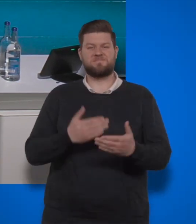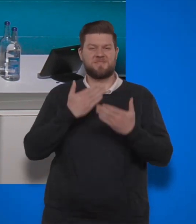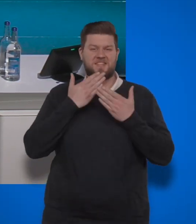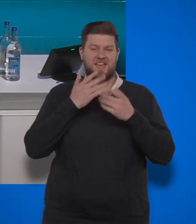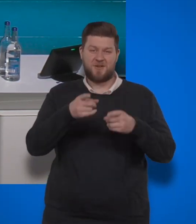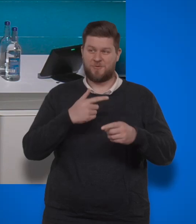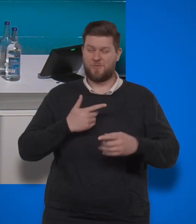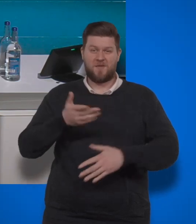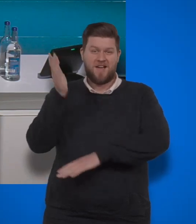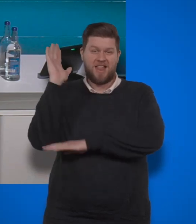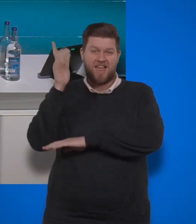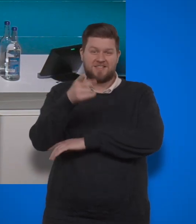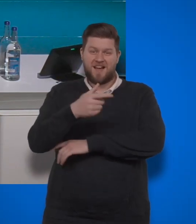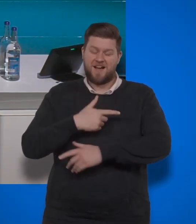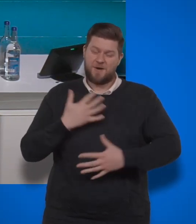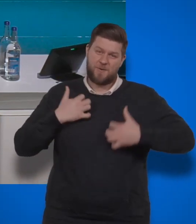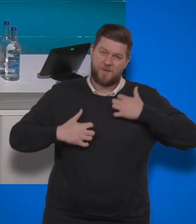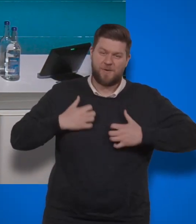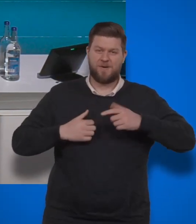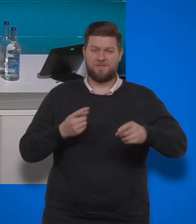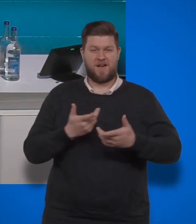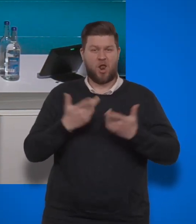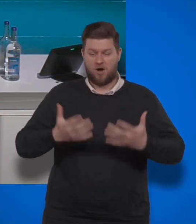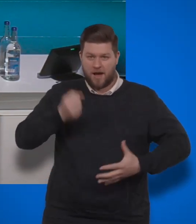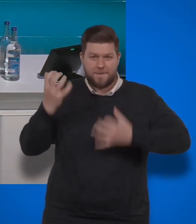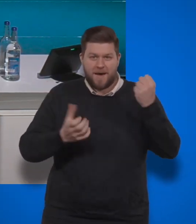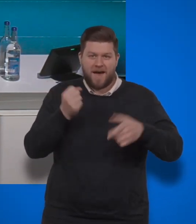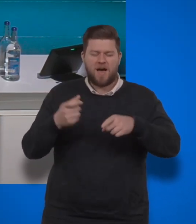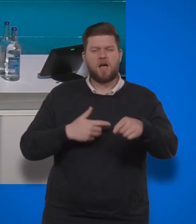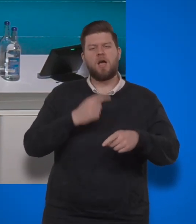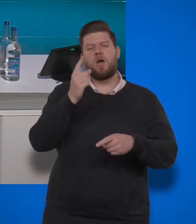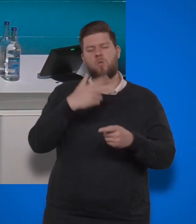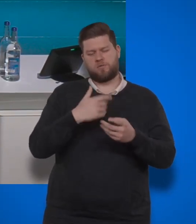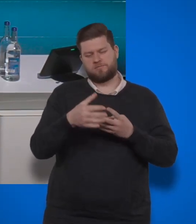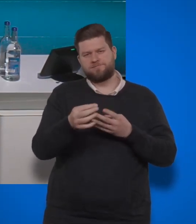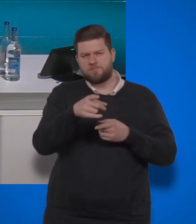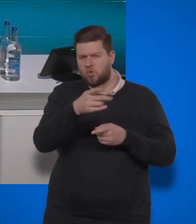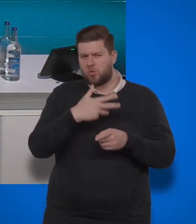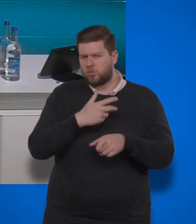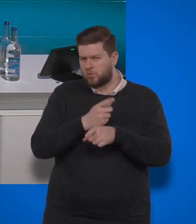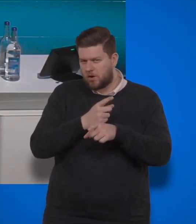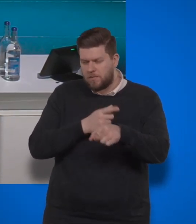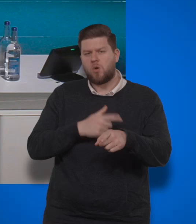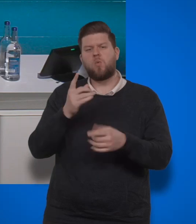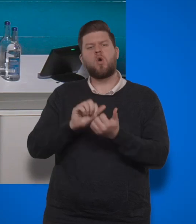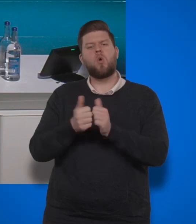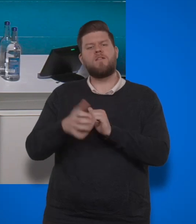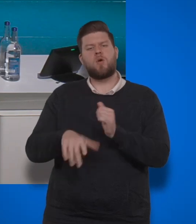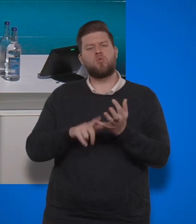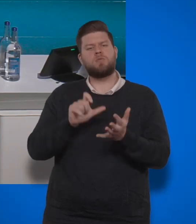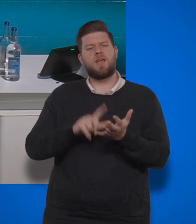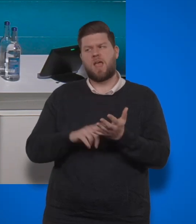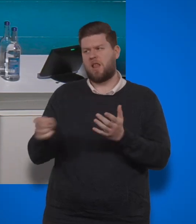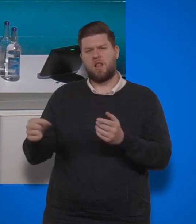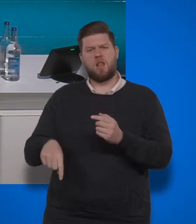Thank you for a very interesting lecture. There's a lot to unpack. One aspect you didn't touch on, and one of your colleagues from UCL was